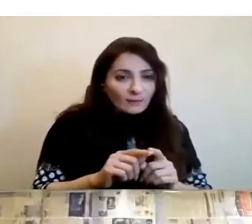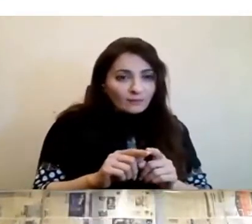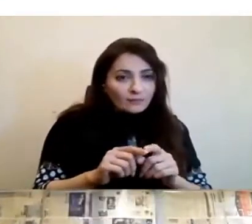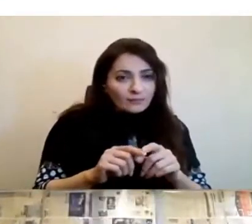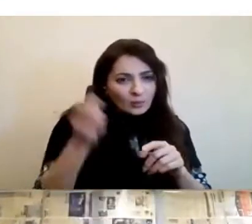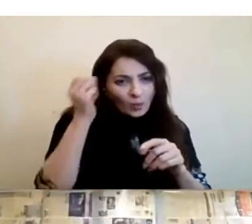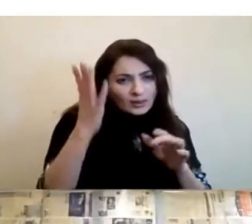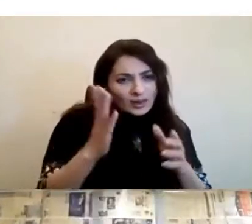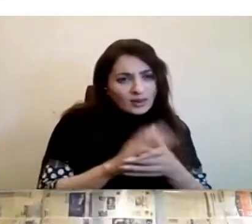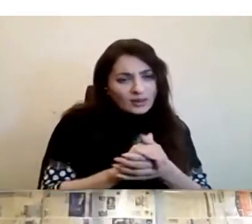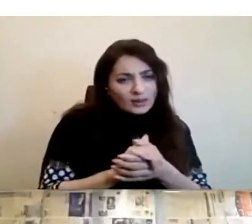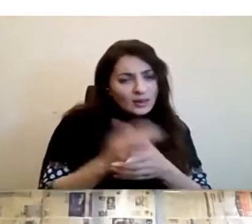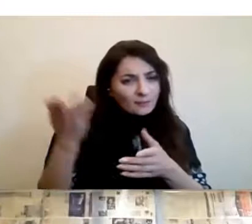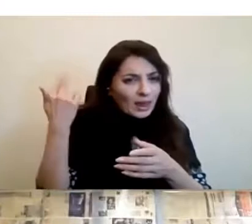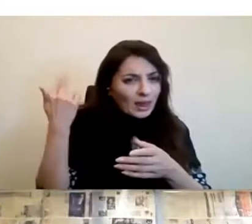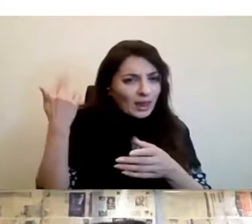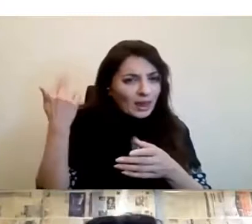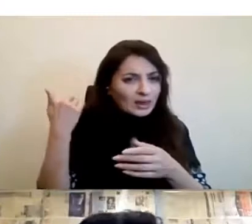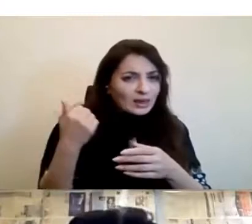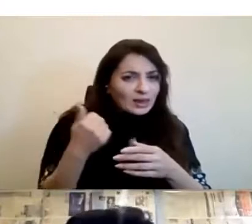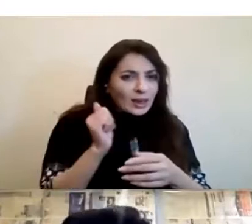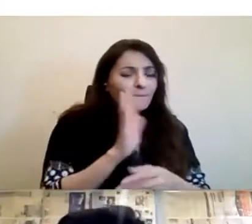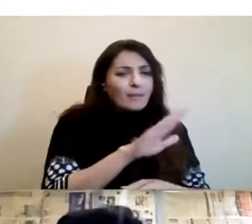over the last, say, 5 to 10 years,